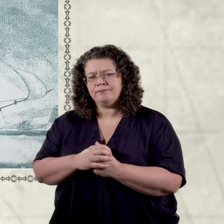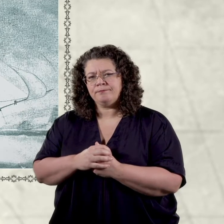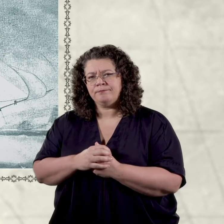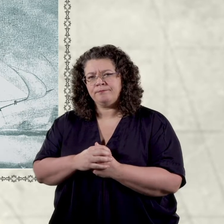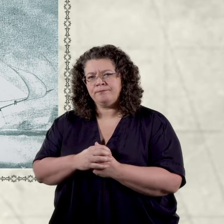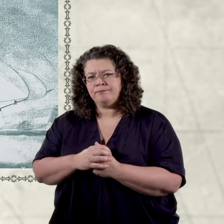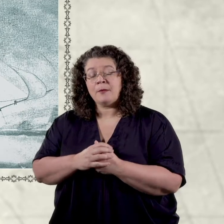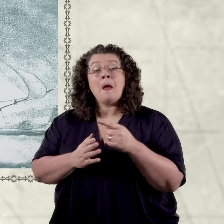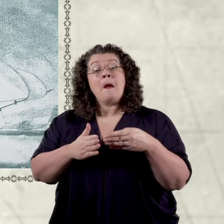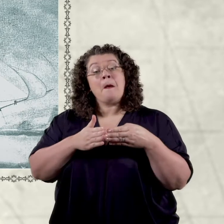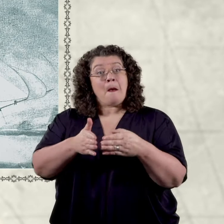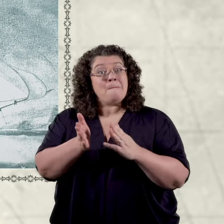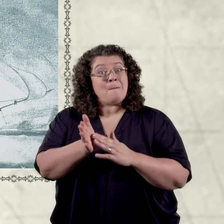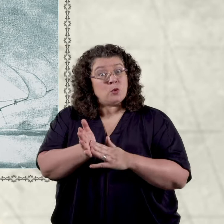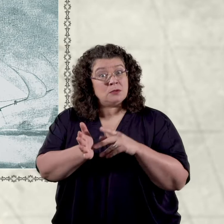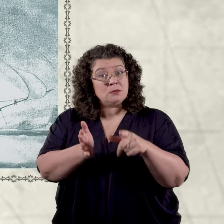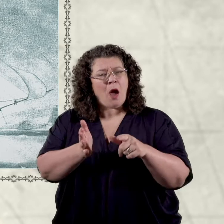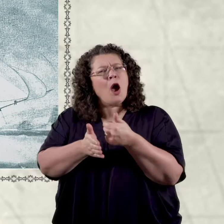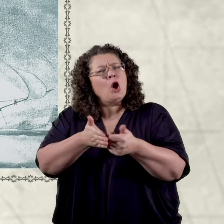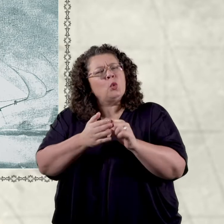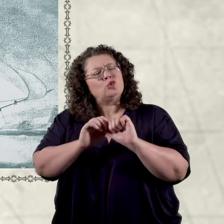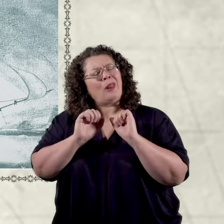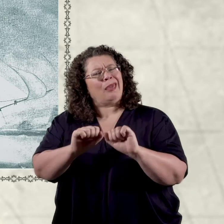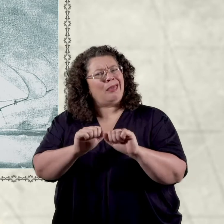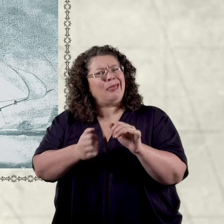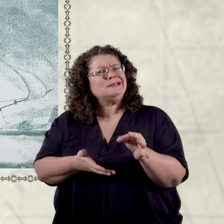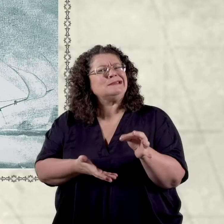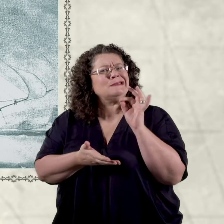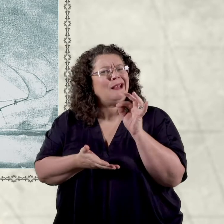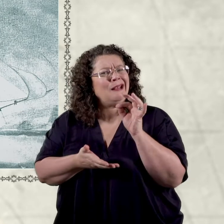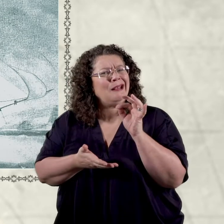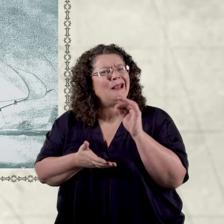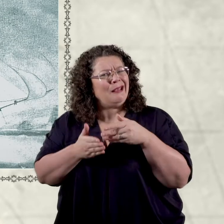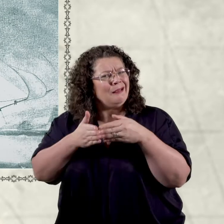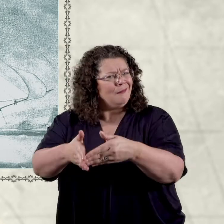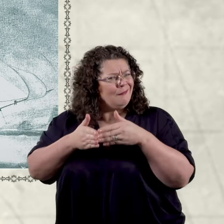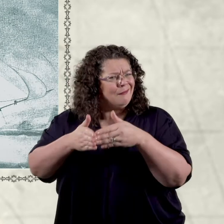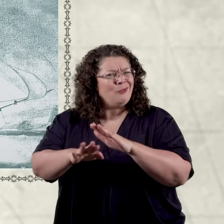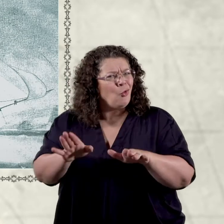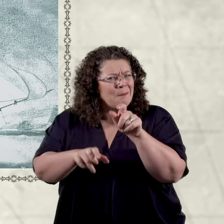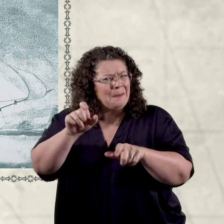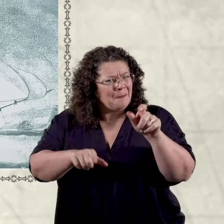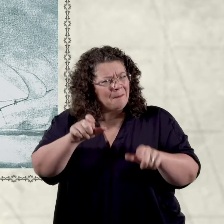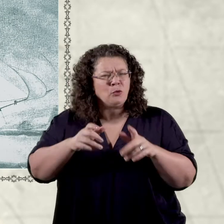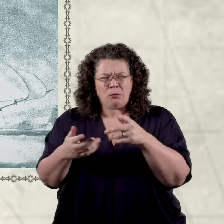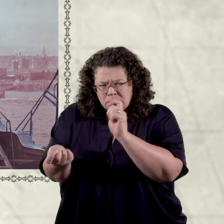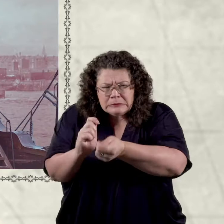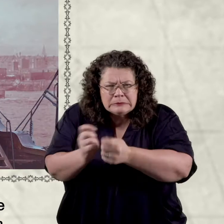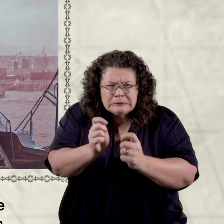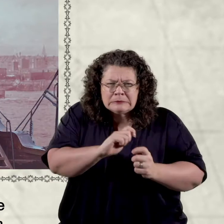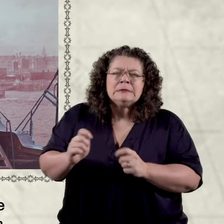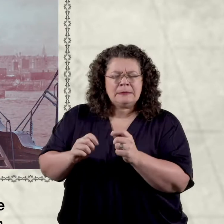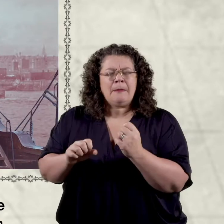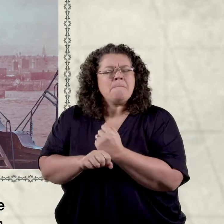Now, the Mimosa usually carried tea, not people, but a few changes were made which made it a bit more comfortable.